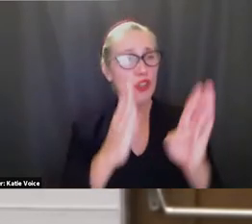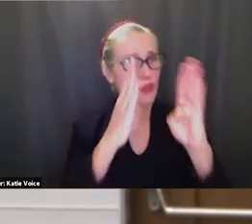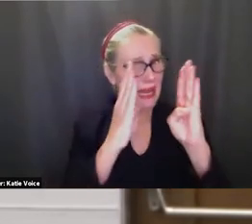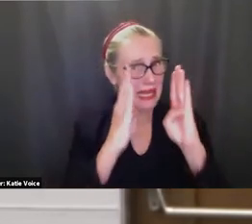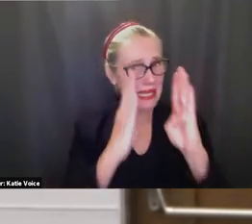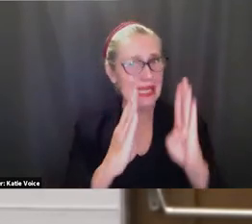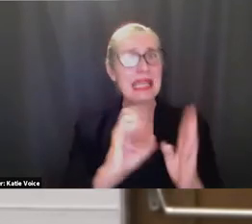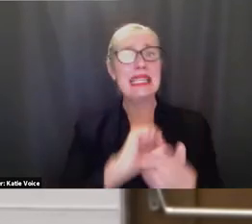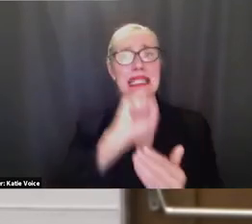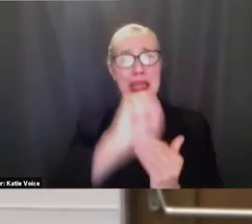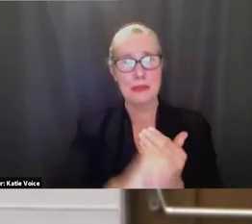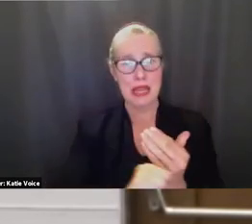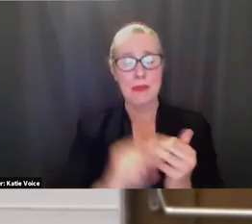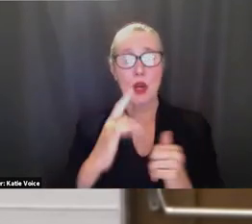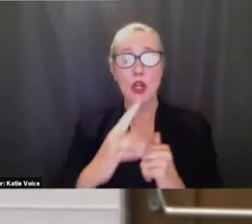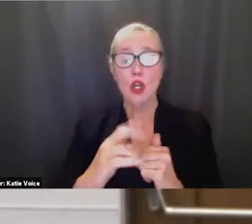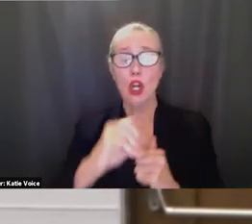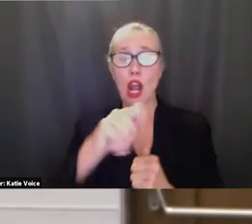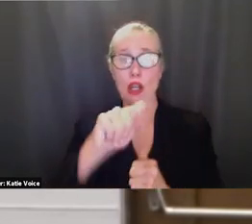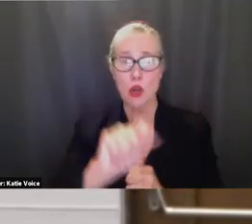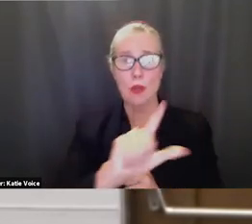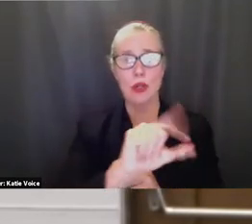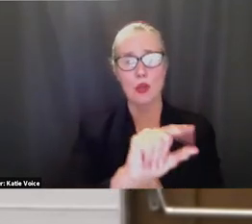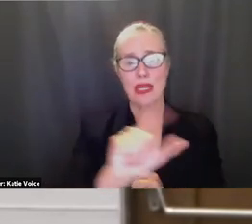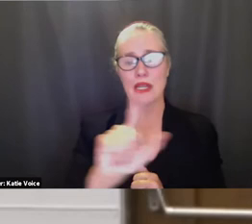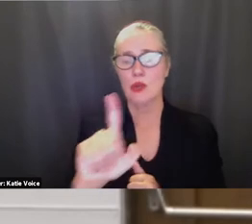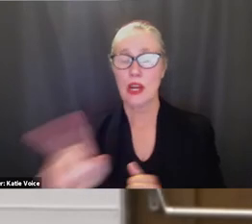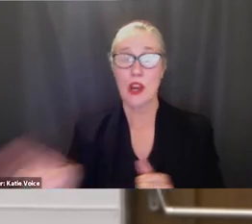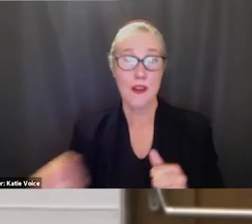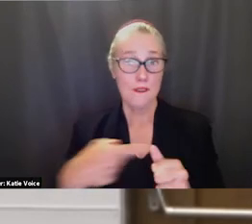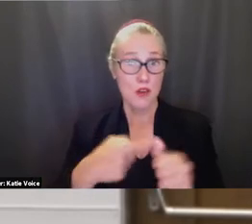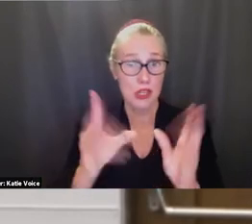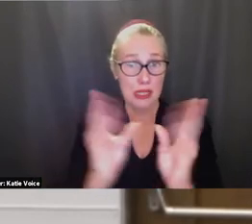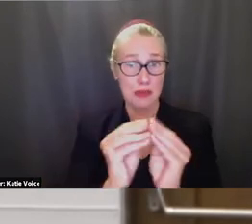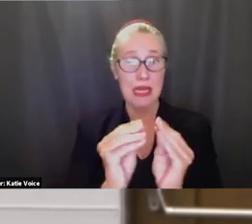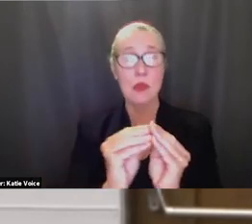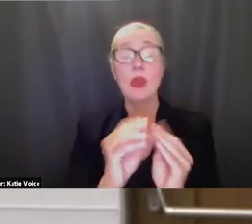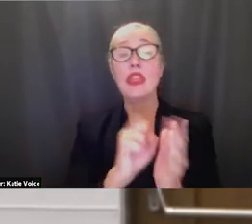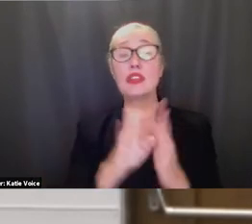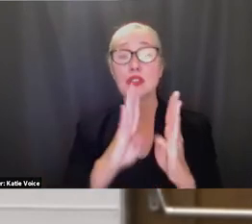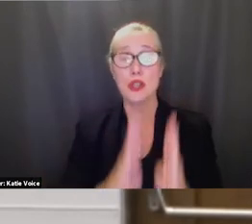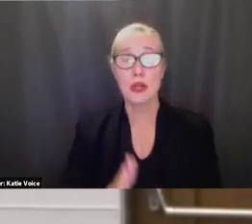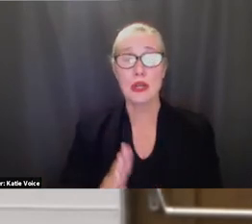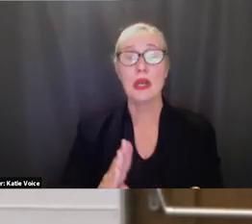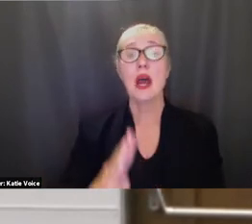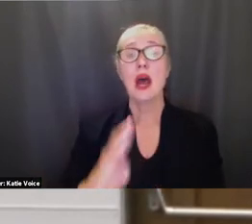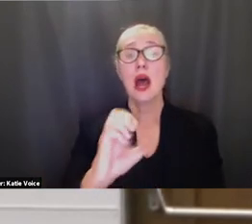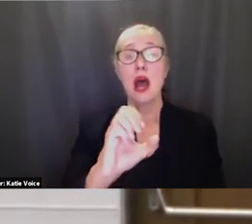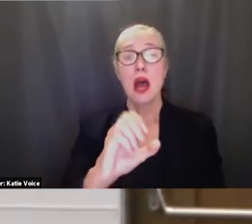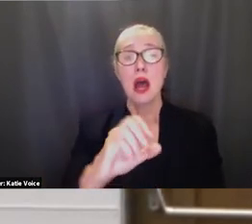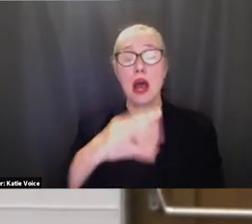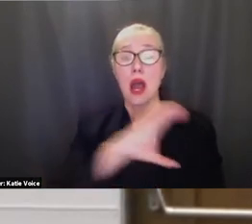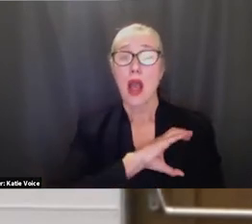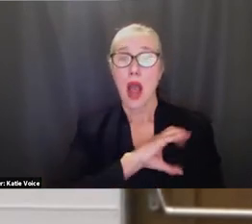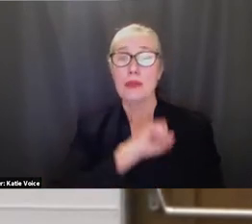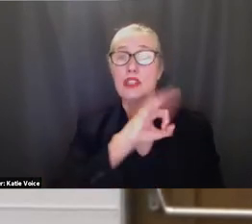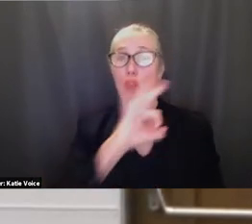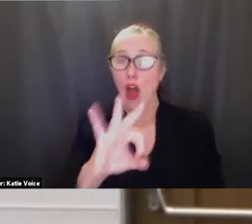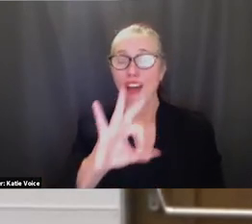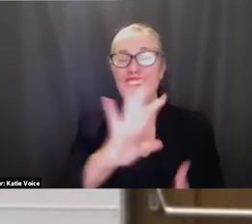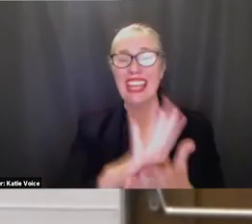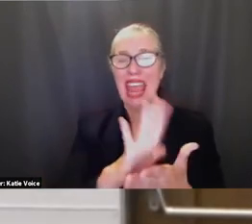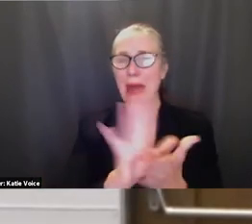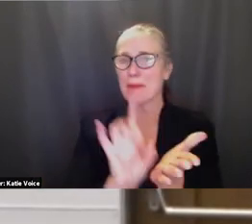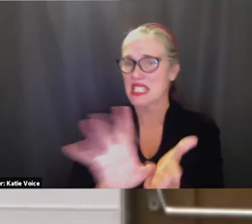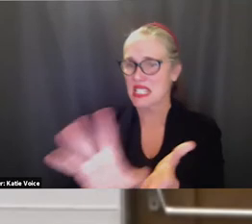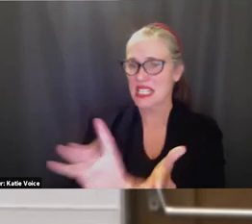2021. the first meeting was with the student group cops off campus sb the second meeting